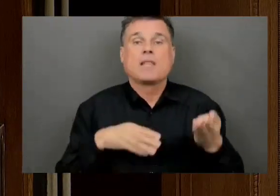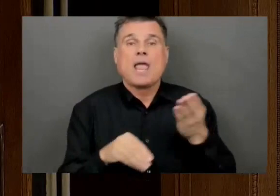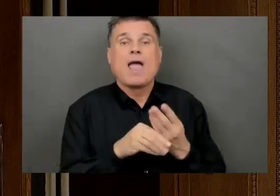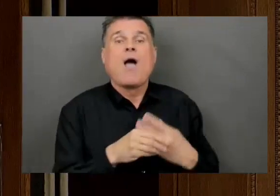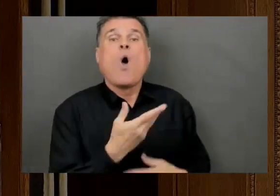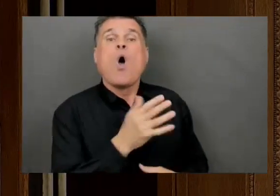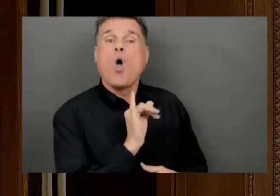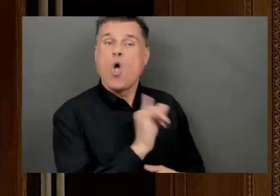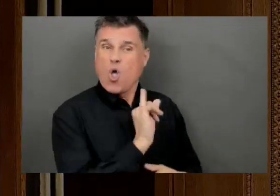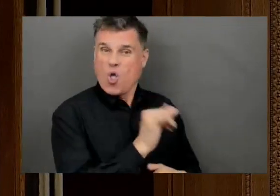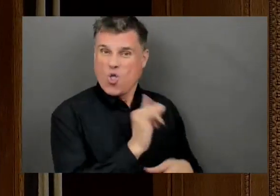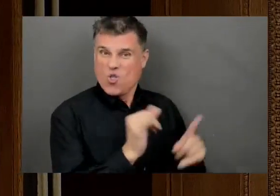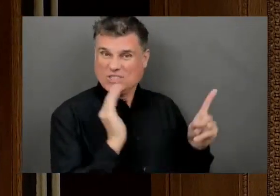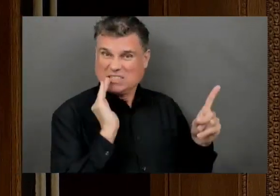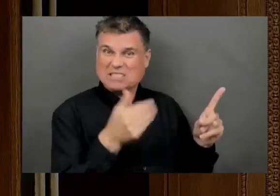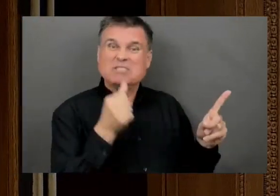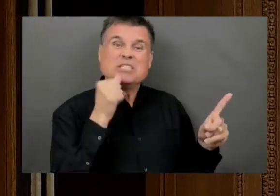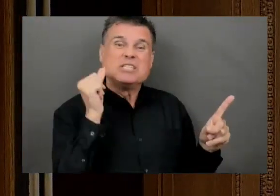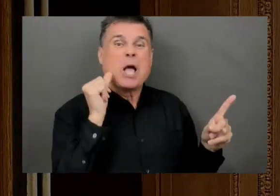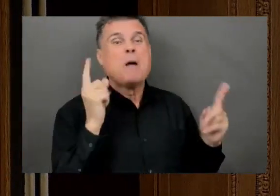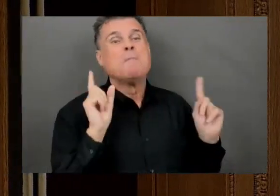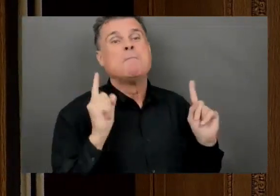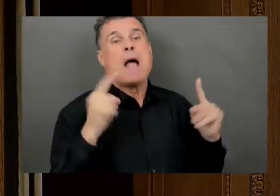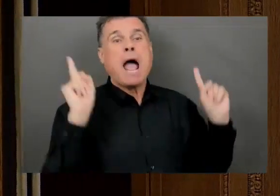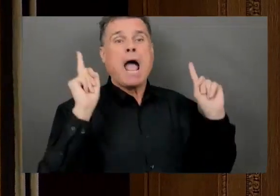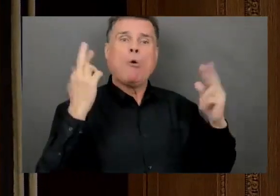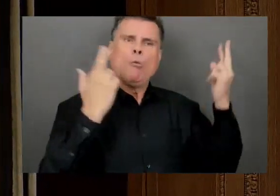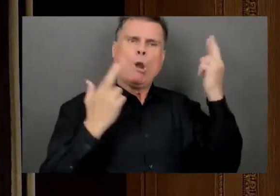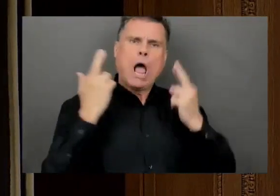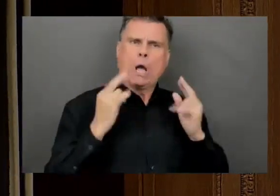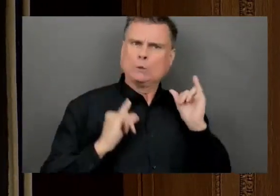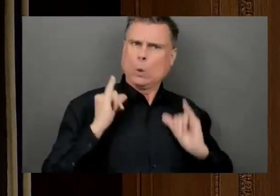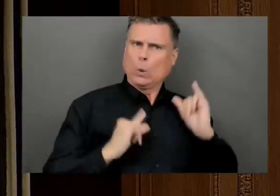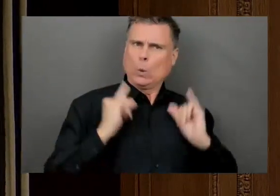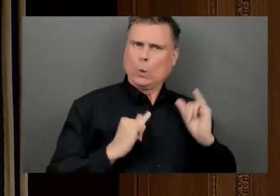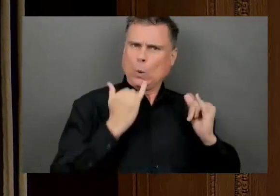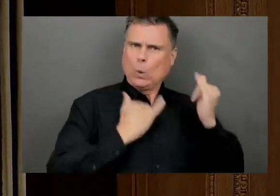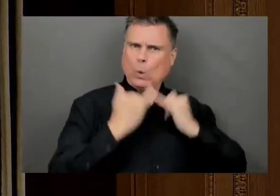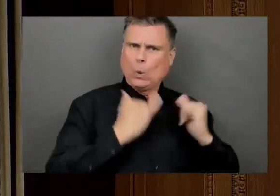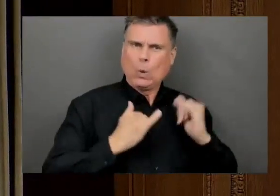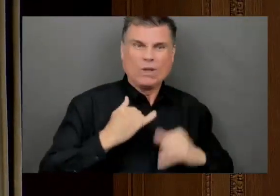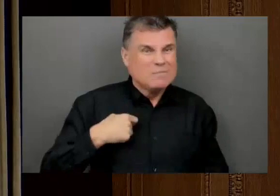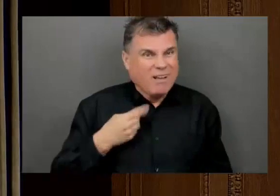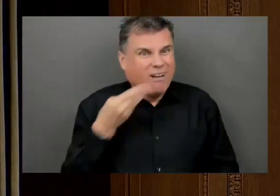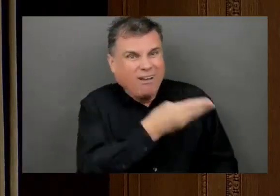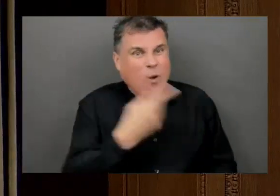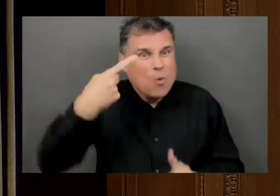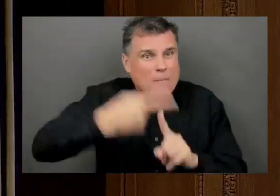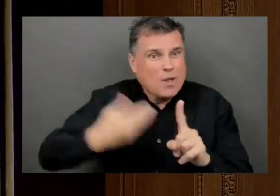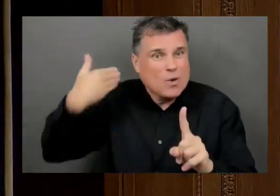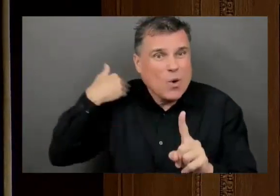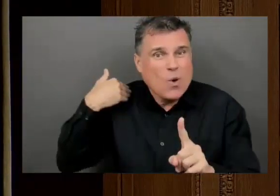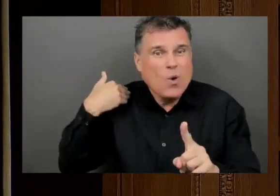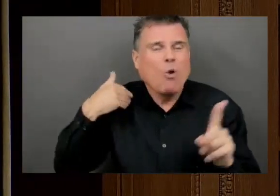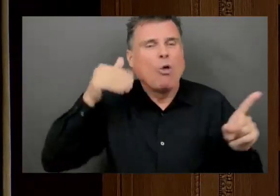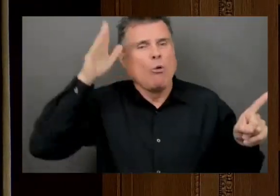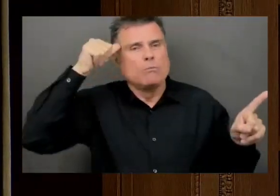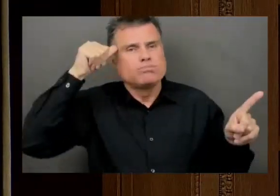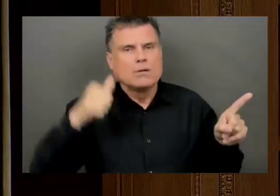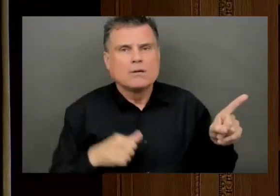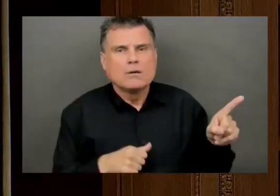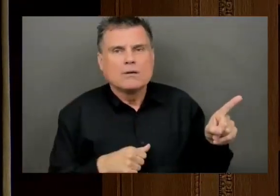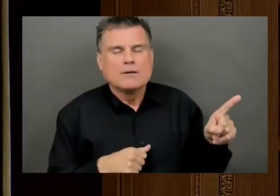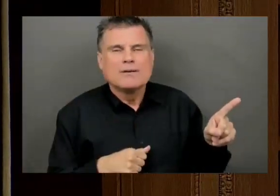Attorney General. We have heard, the House has heard from her colleague, the Minister of Energy, that